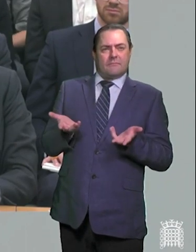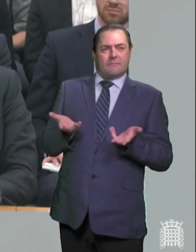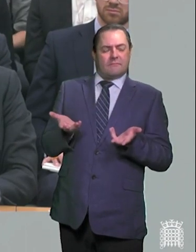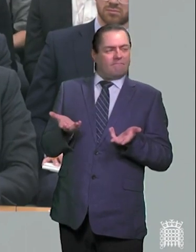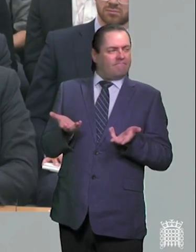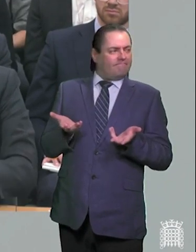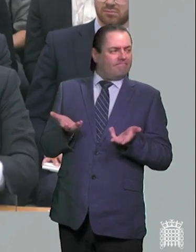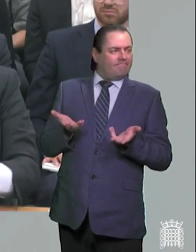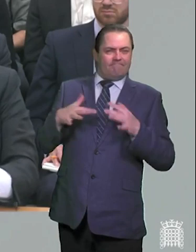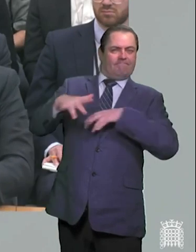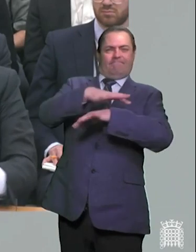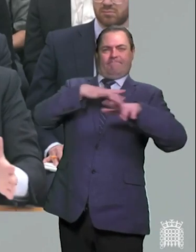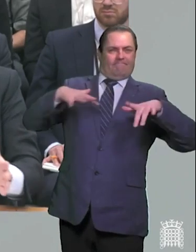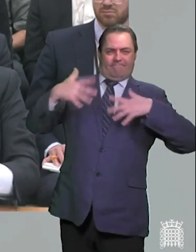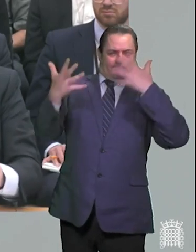a